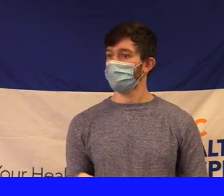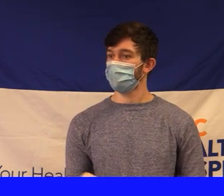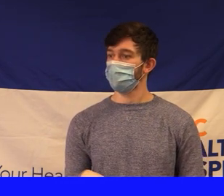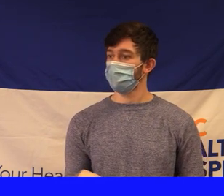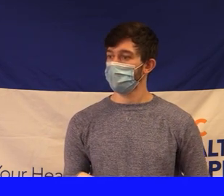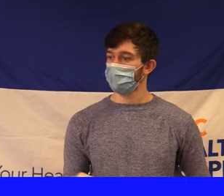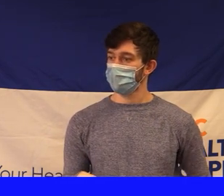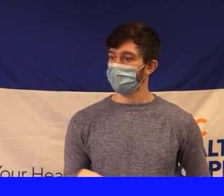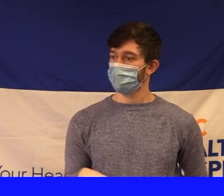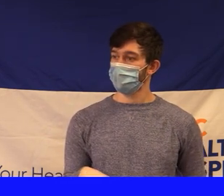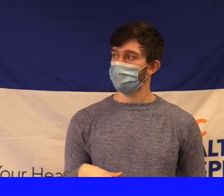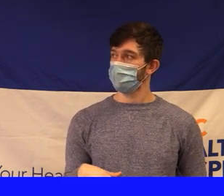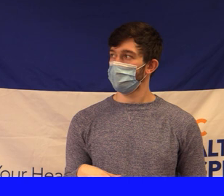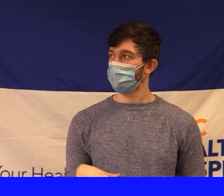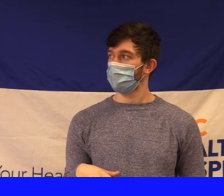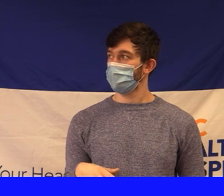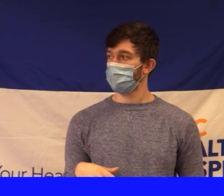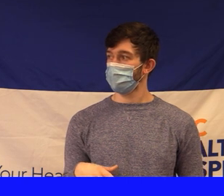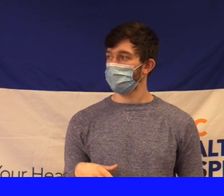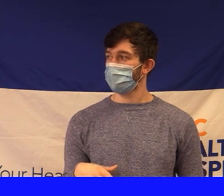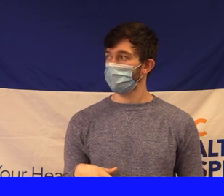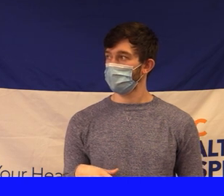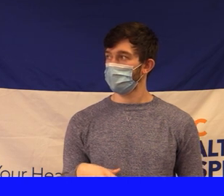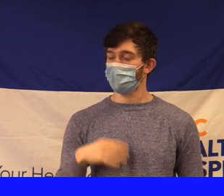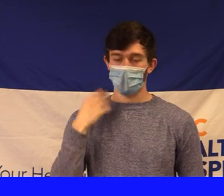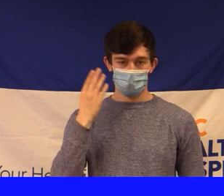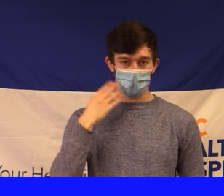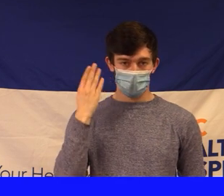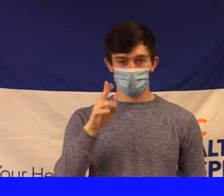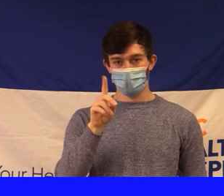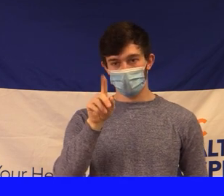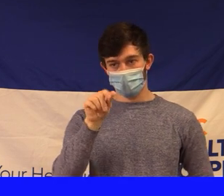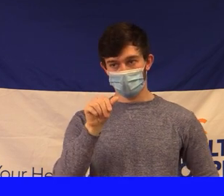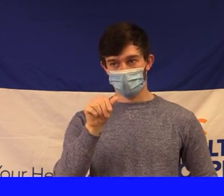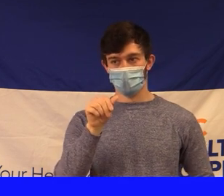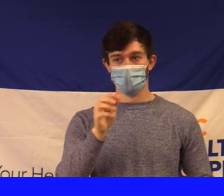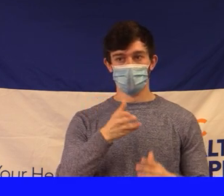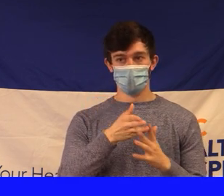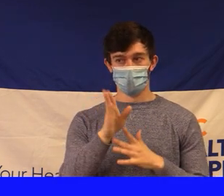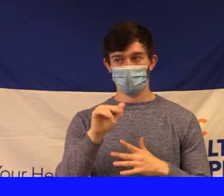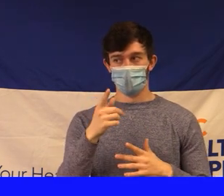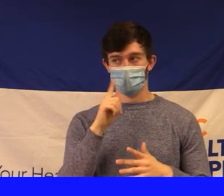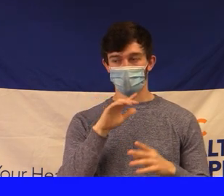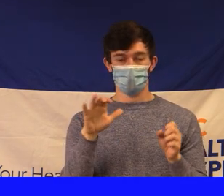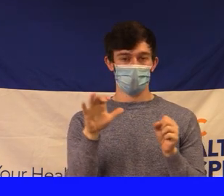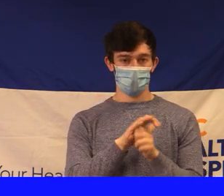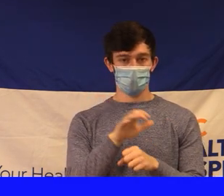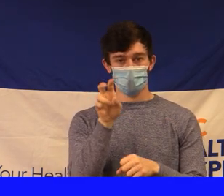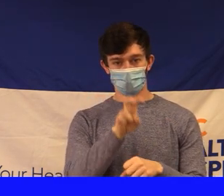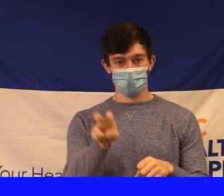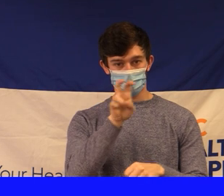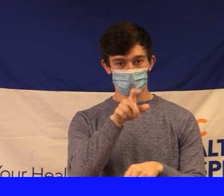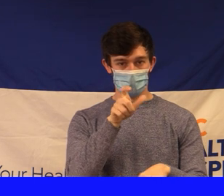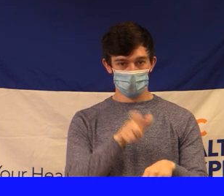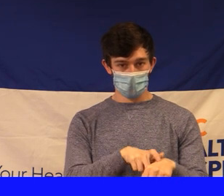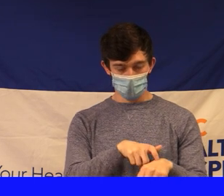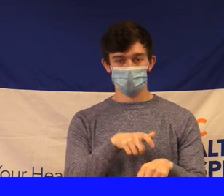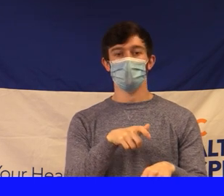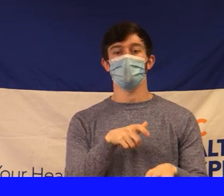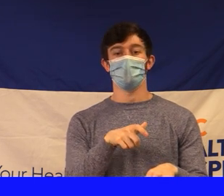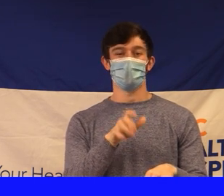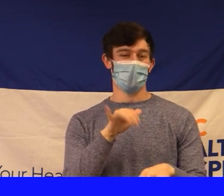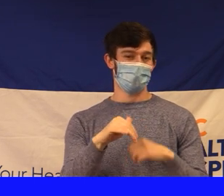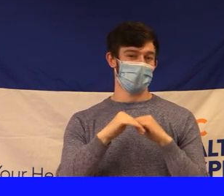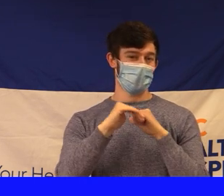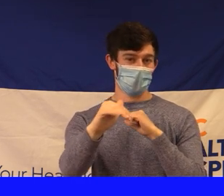slide. And then the next slide is Bellevue's data through August on total transfer time, a